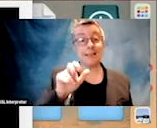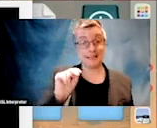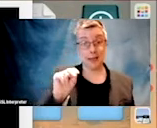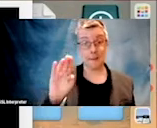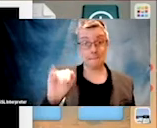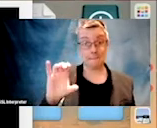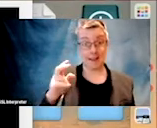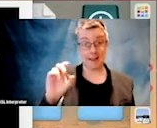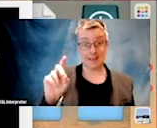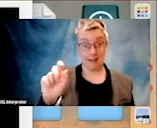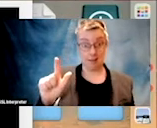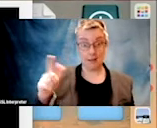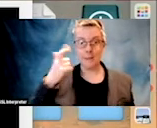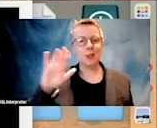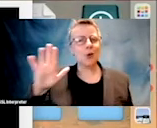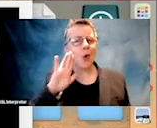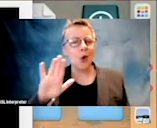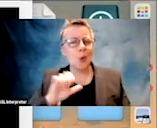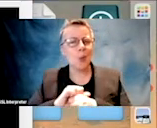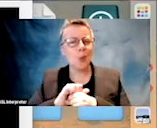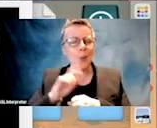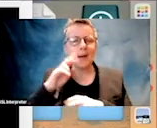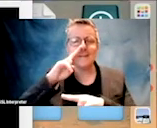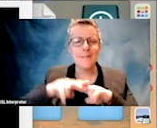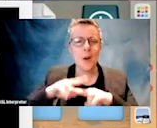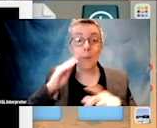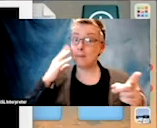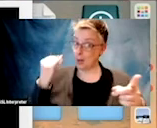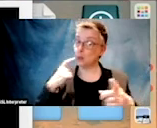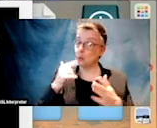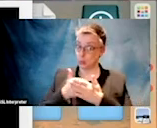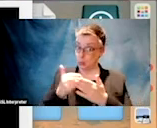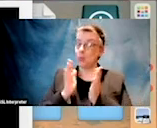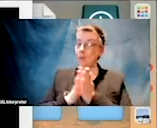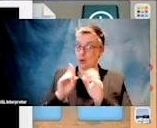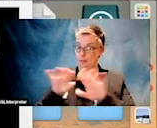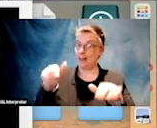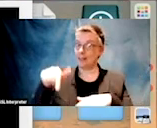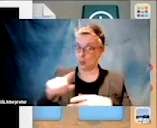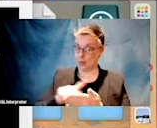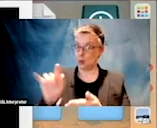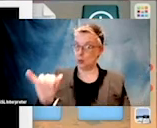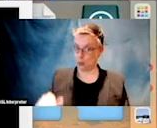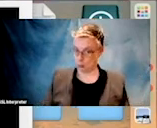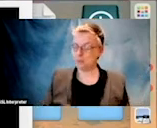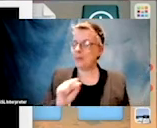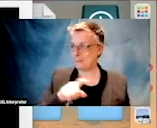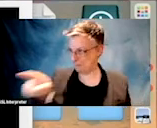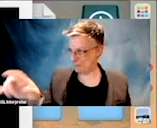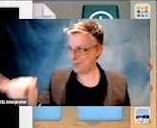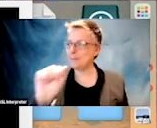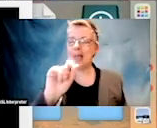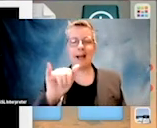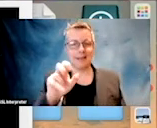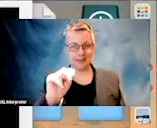her work and her for fun home. And, um, well, her brand new book is out too this week. Yes. Yes. Um, so